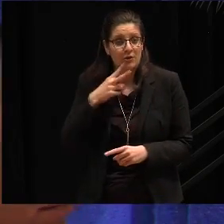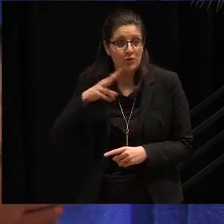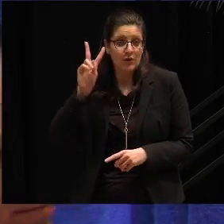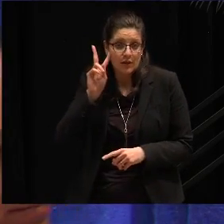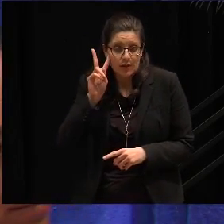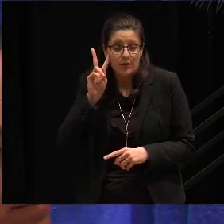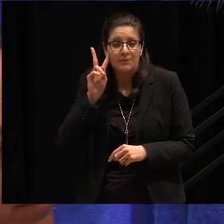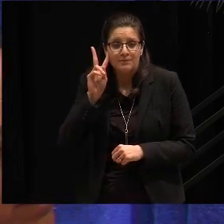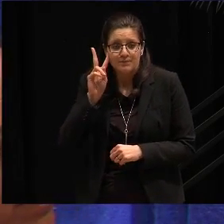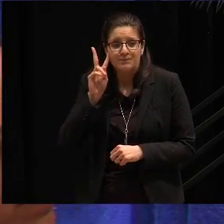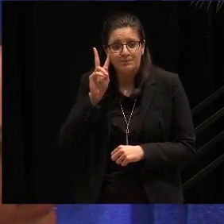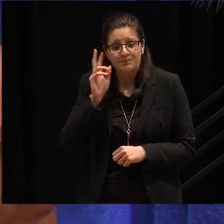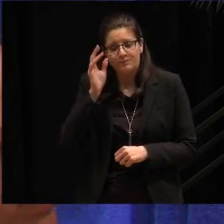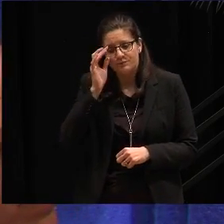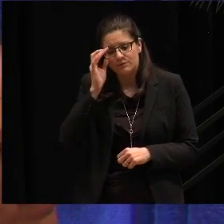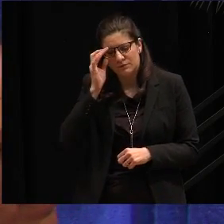new